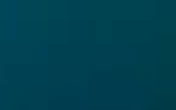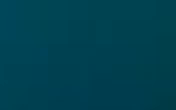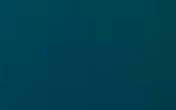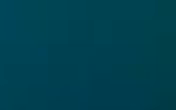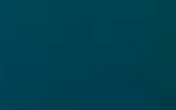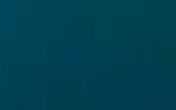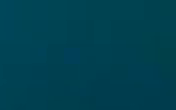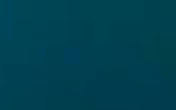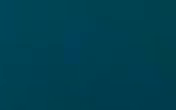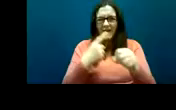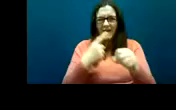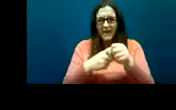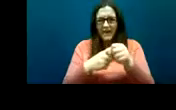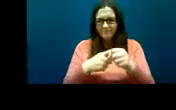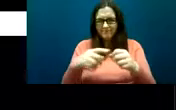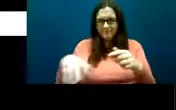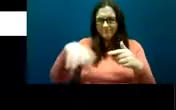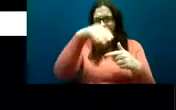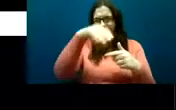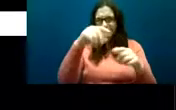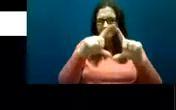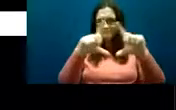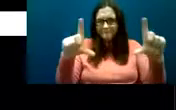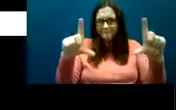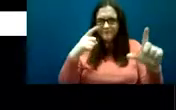just try and relaunch that. Cormac, Cormac. Thank you.